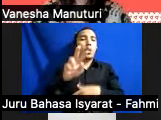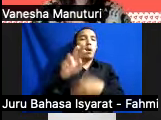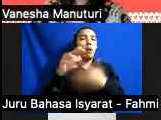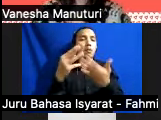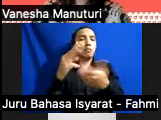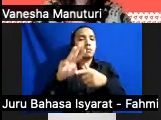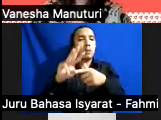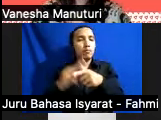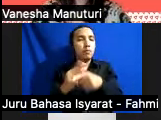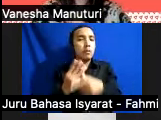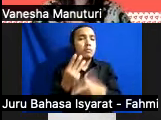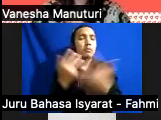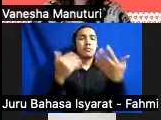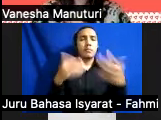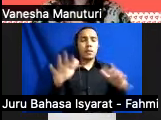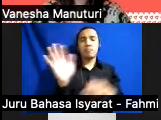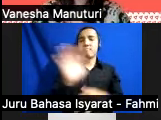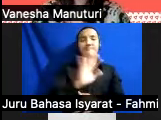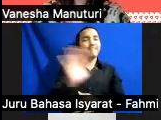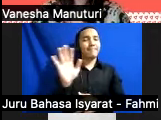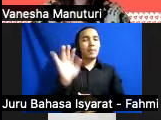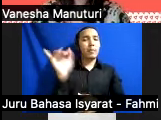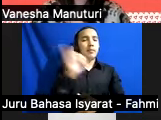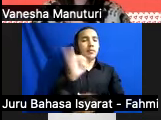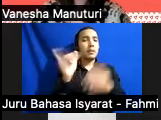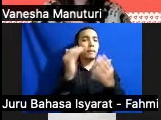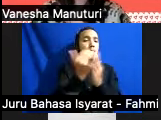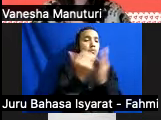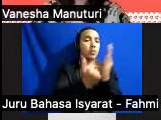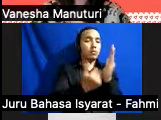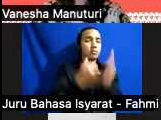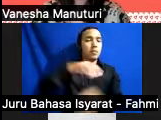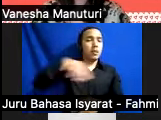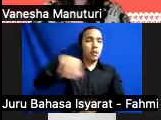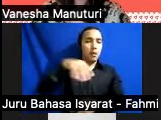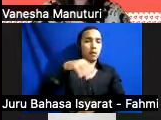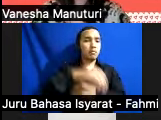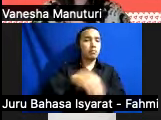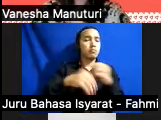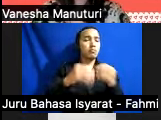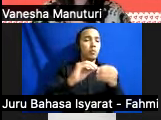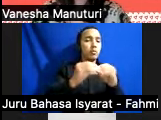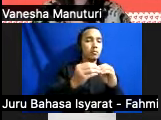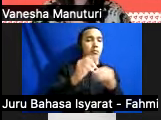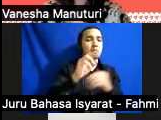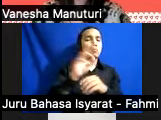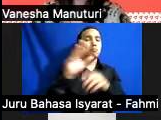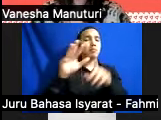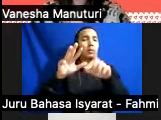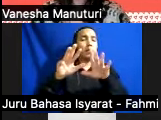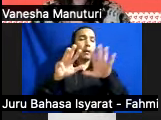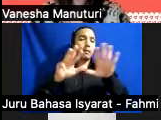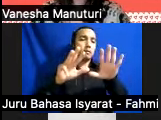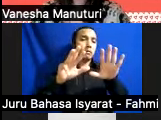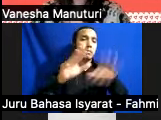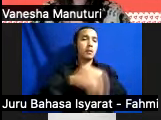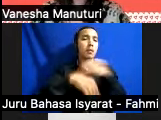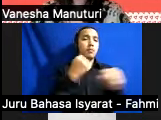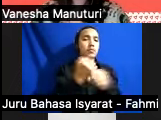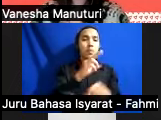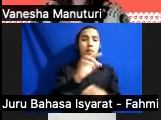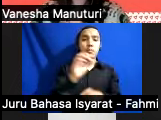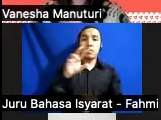No. Well, it's just like the regional regulation number 9, 2020 about the equal rights